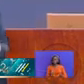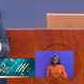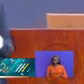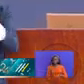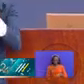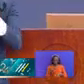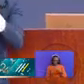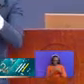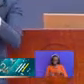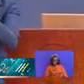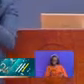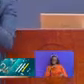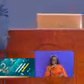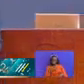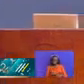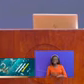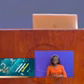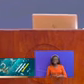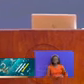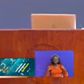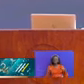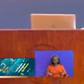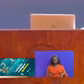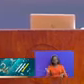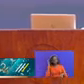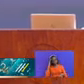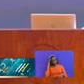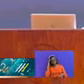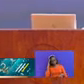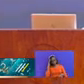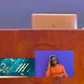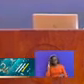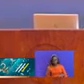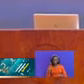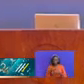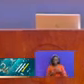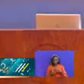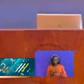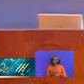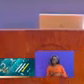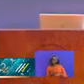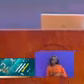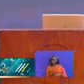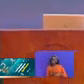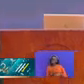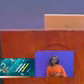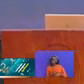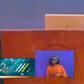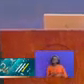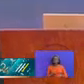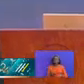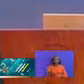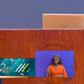dies everyone knows he's a prophet but he has left his family in debt